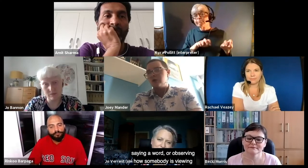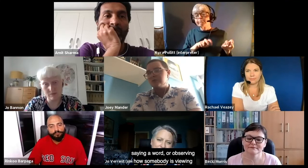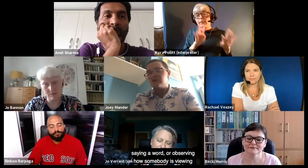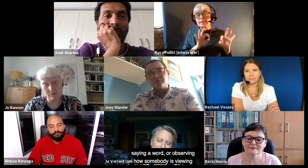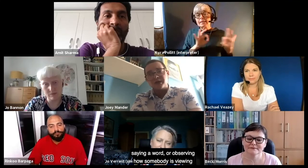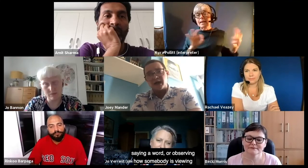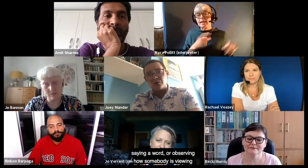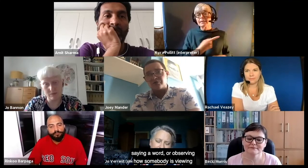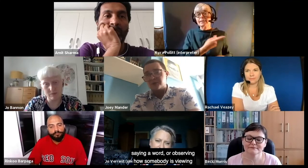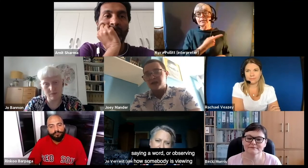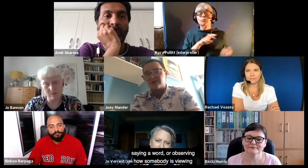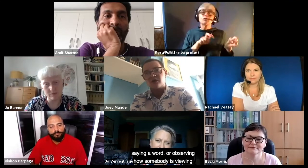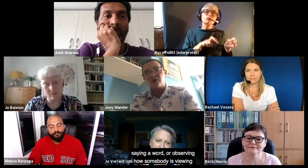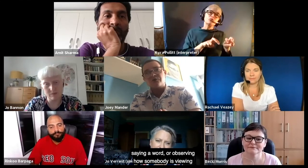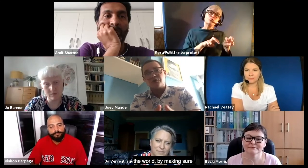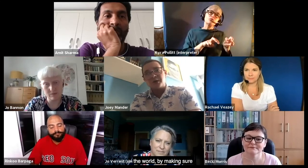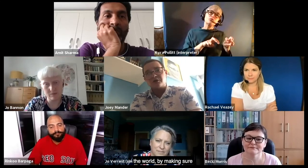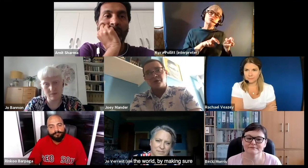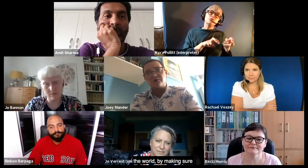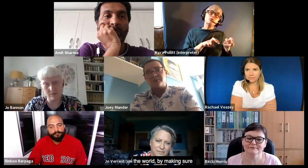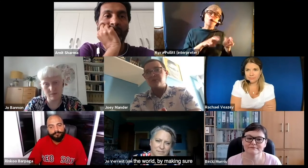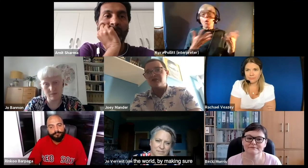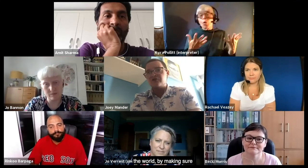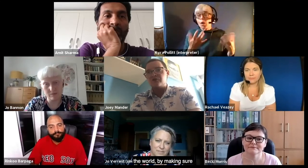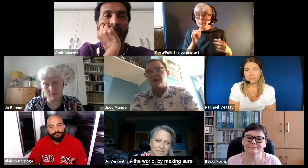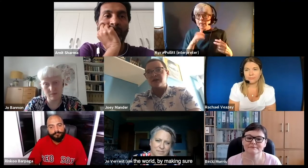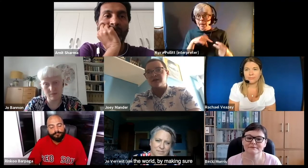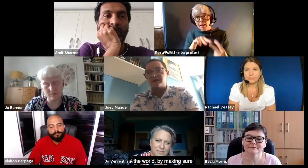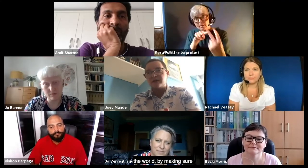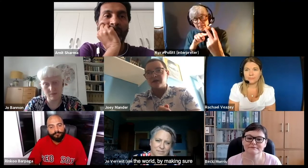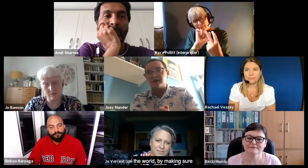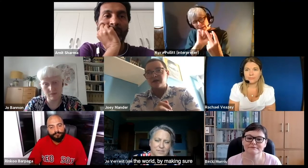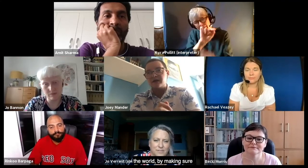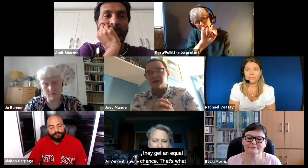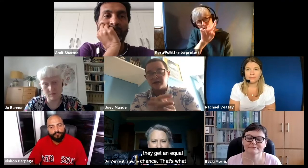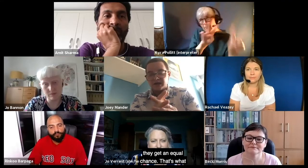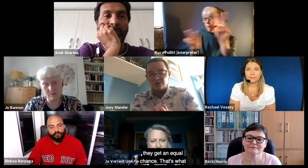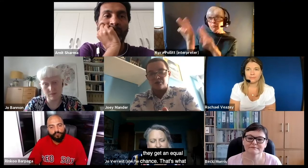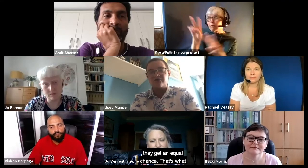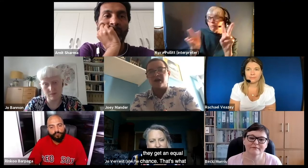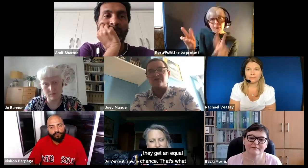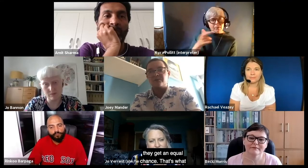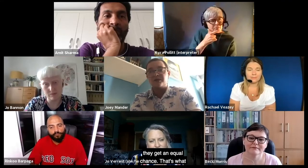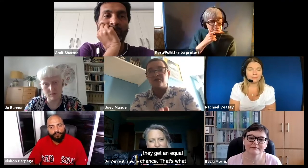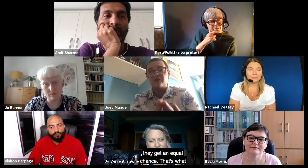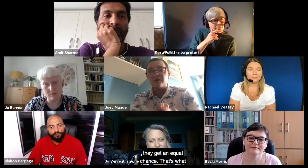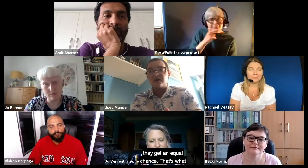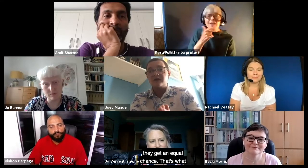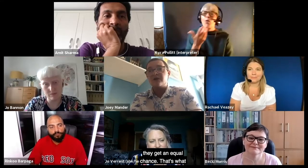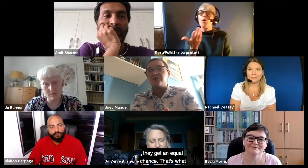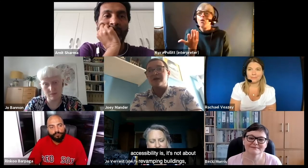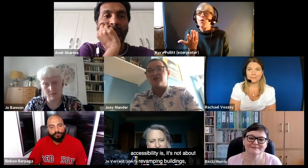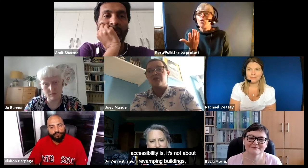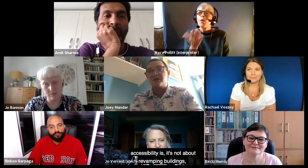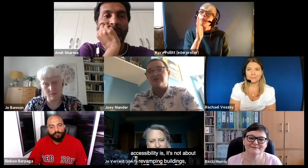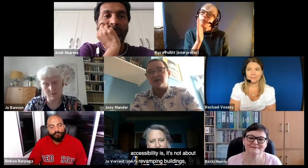or observing how somebody is viewing the world, but making sure they get an equal chance, because